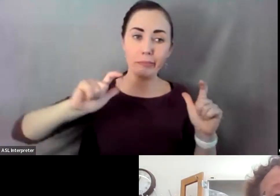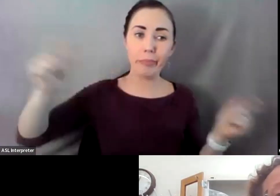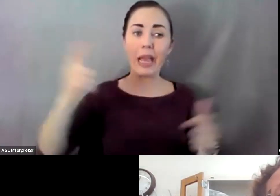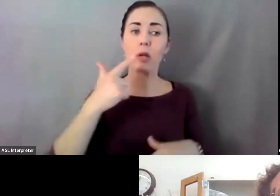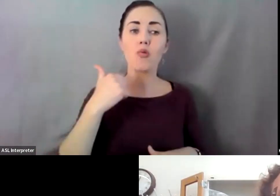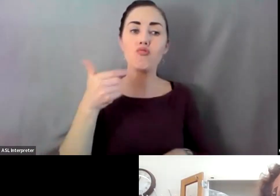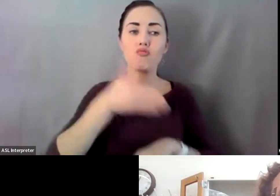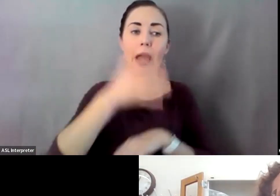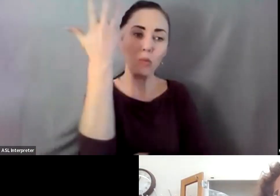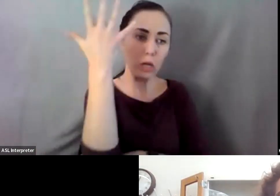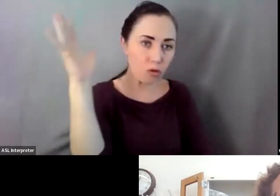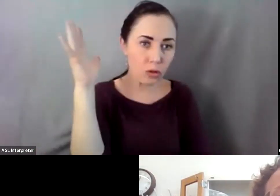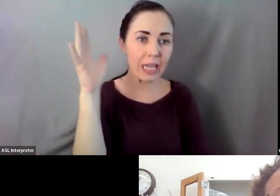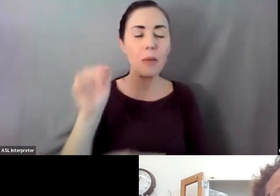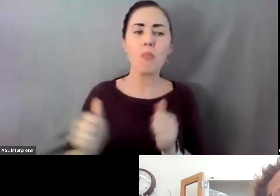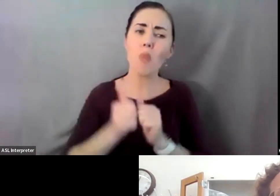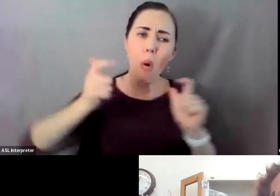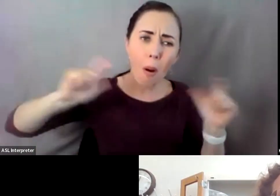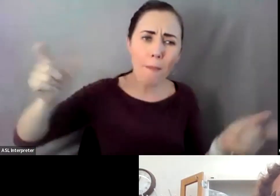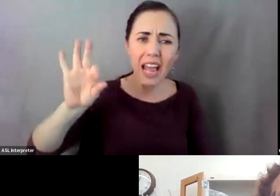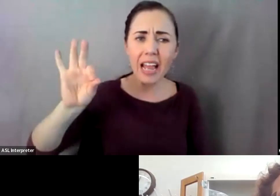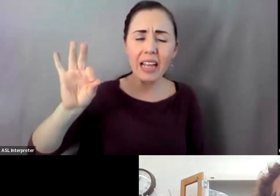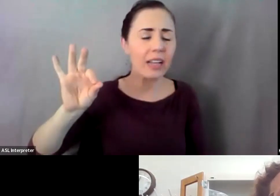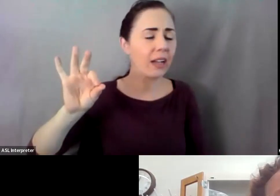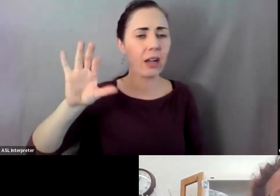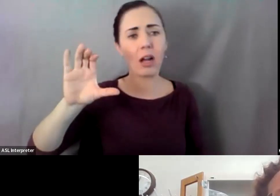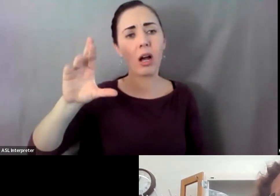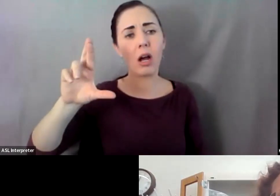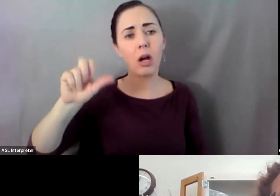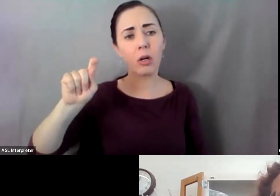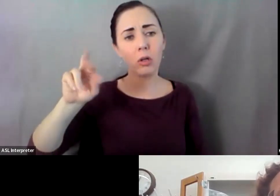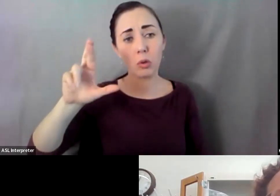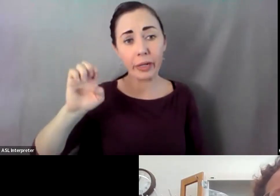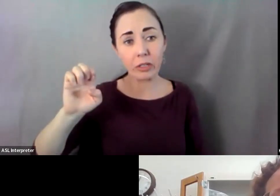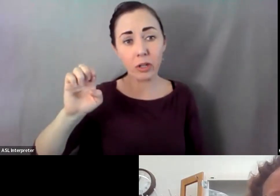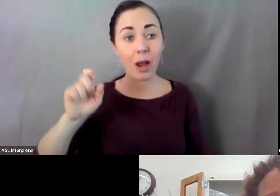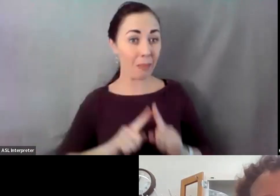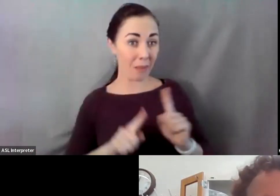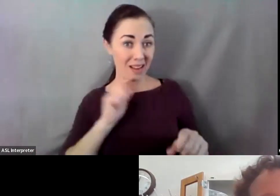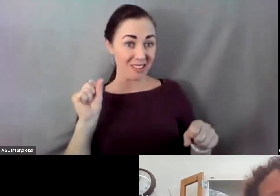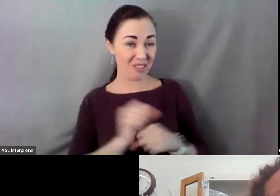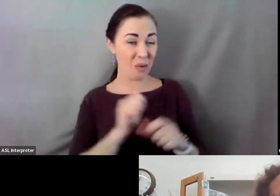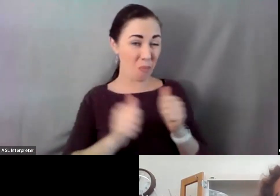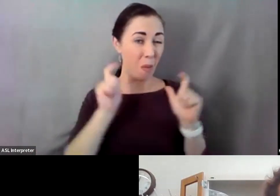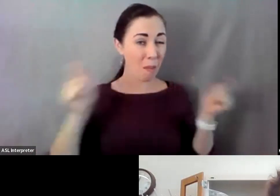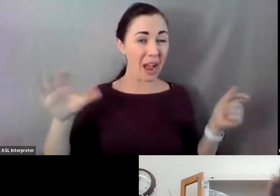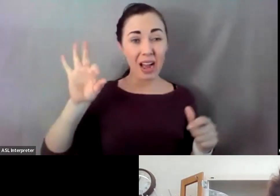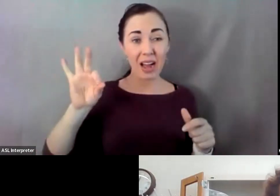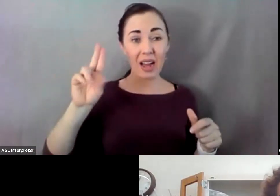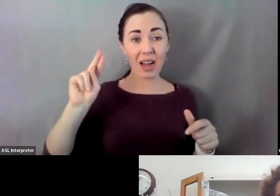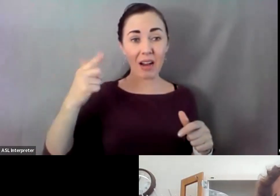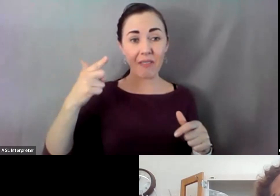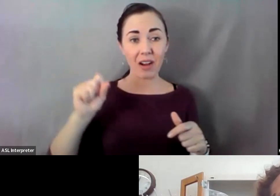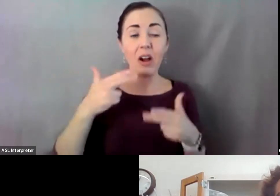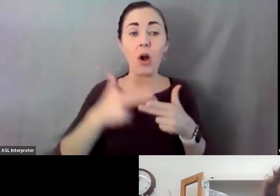as a possibility. But it turns out that the biggest living creature is actually a fungus. There's a honey